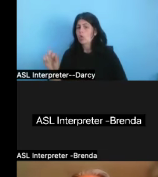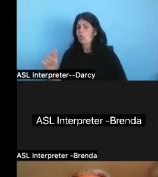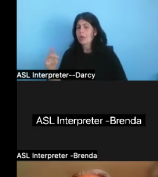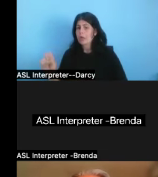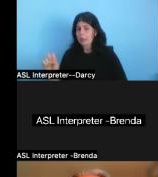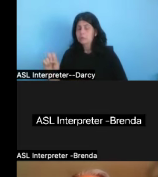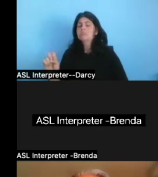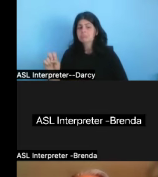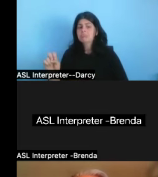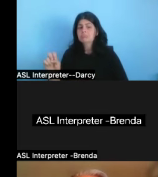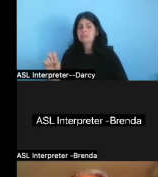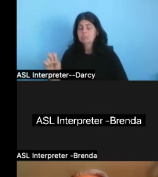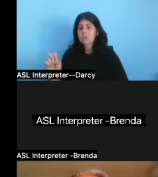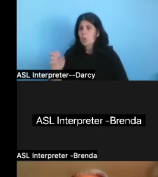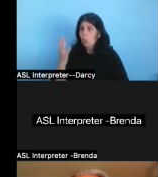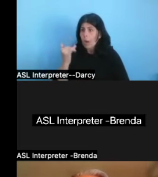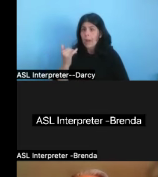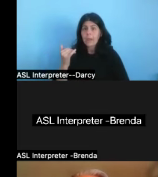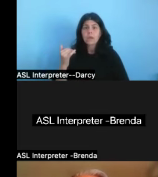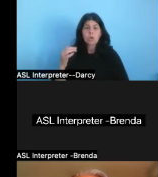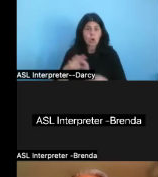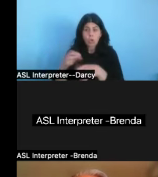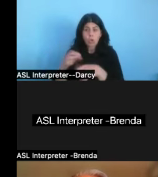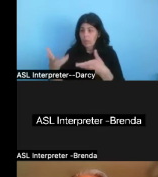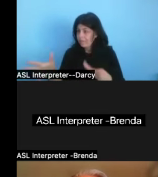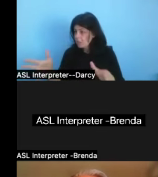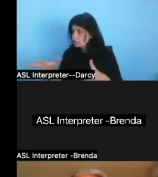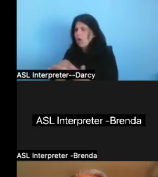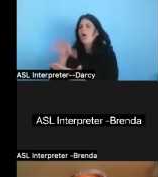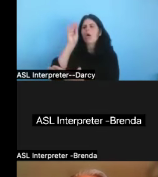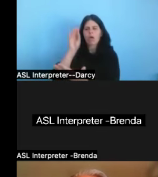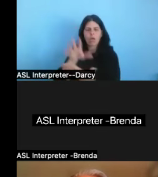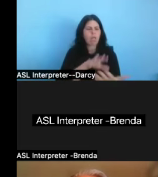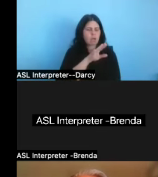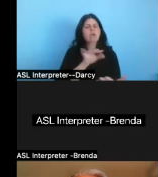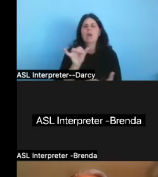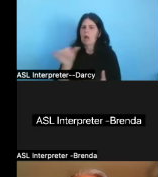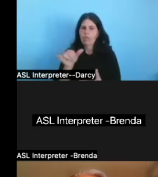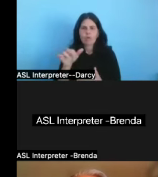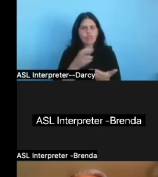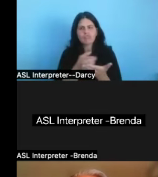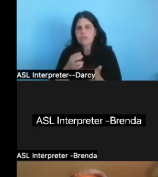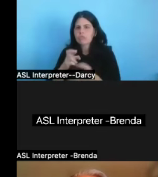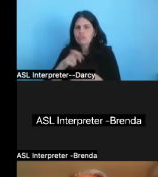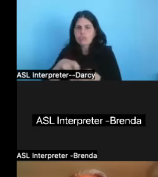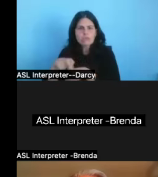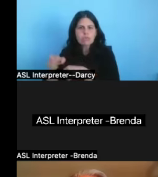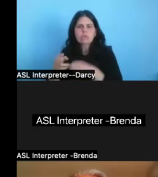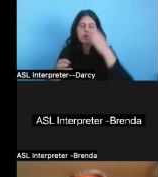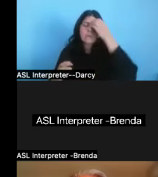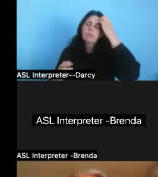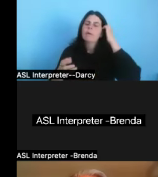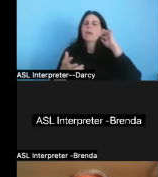also because of research and learning. How much are we winning the battle against the aging